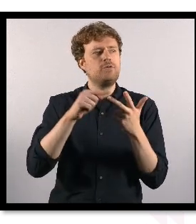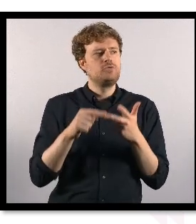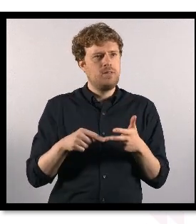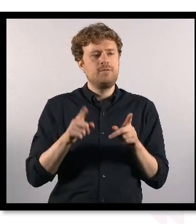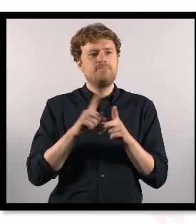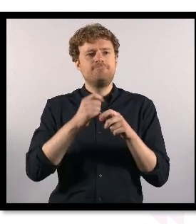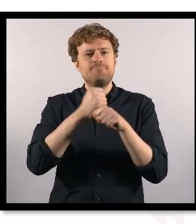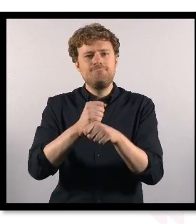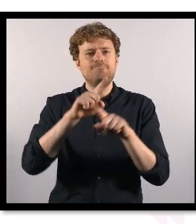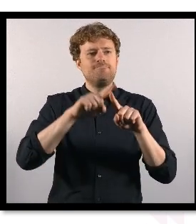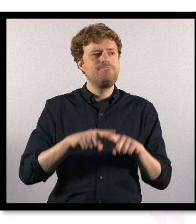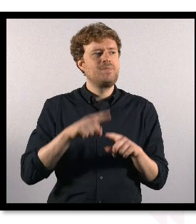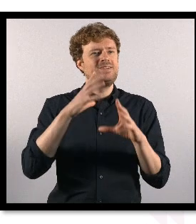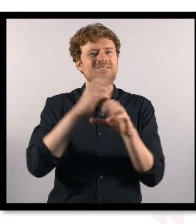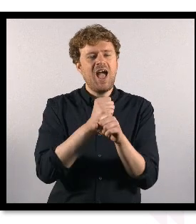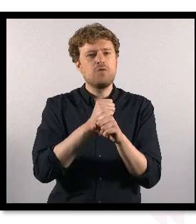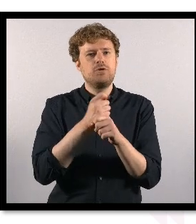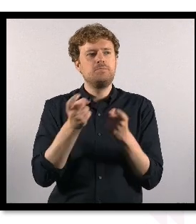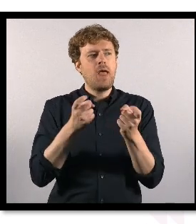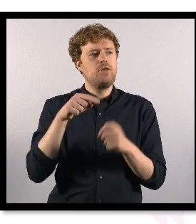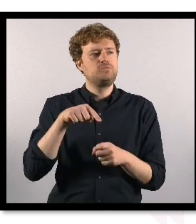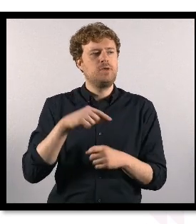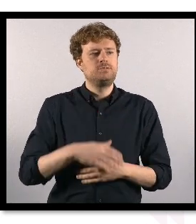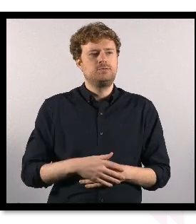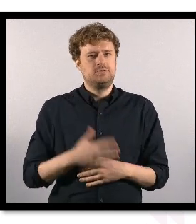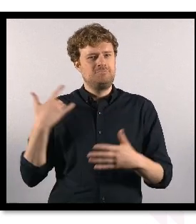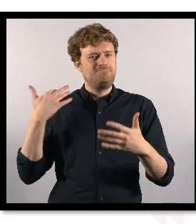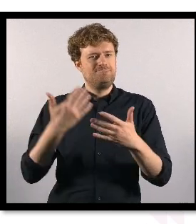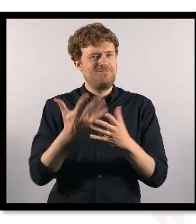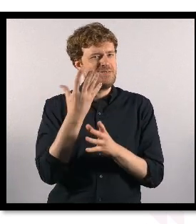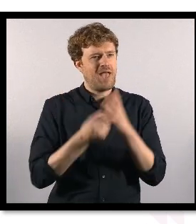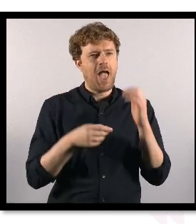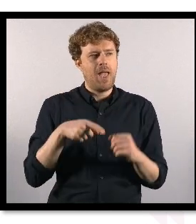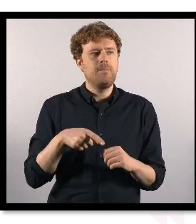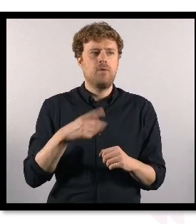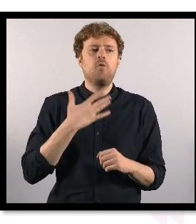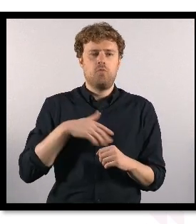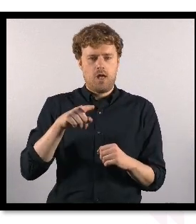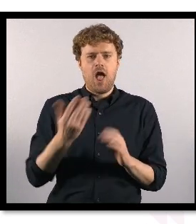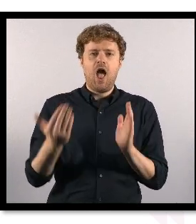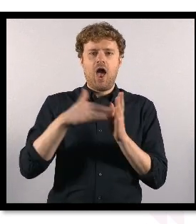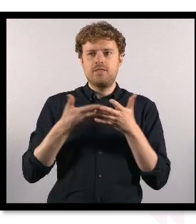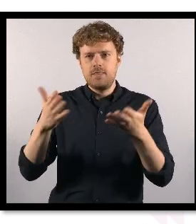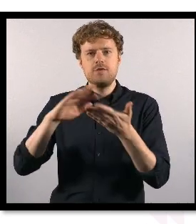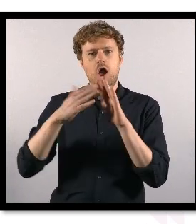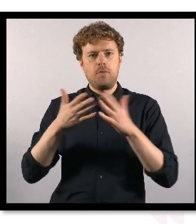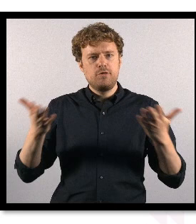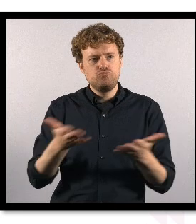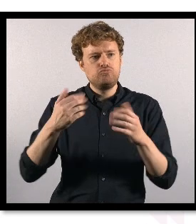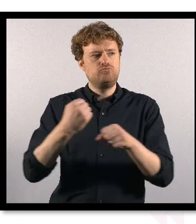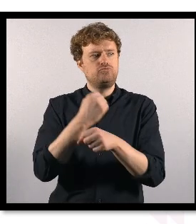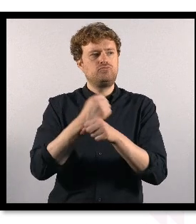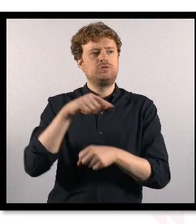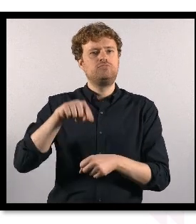Right, and before we close, I'd also like to highlight that some of the tasks that were traditionally expected from the TOC,